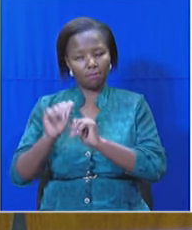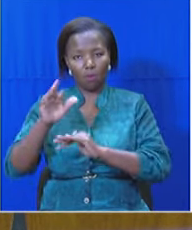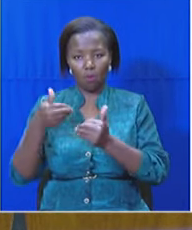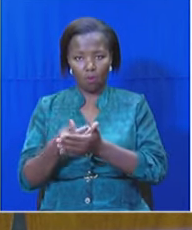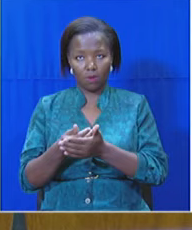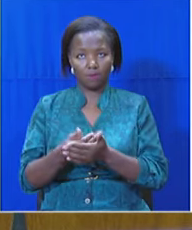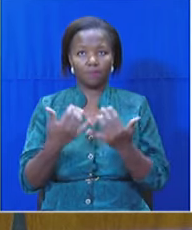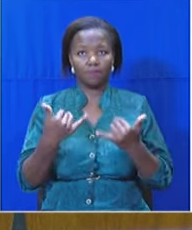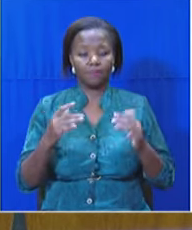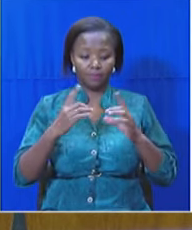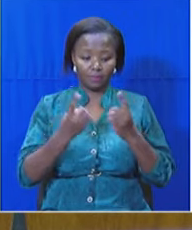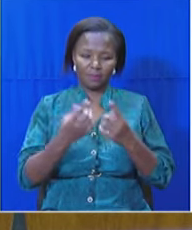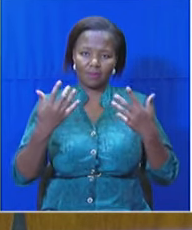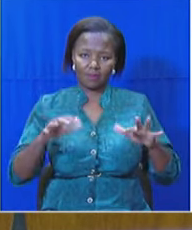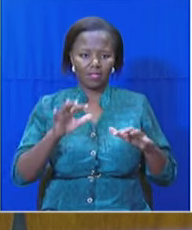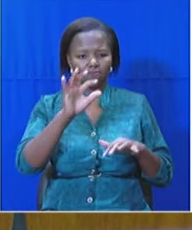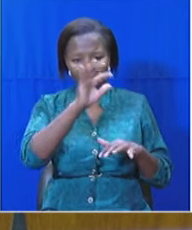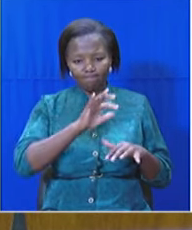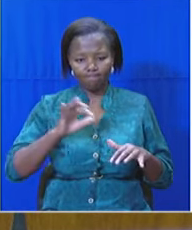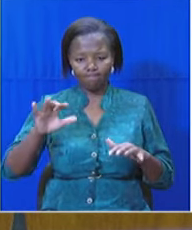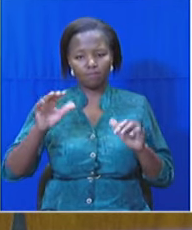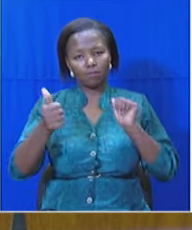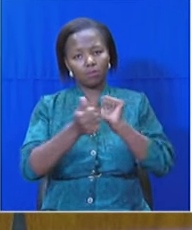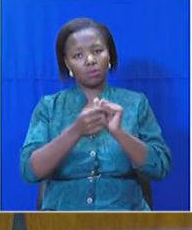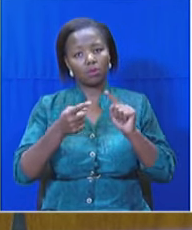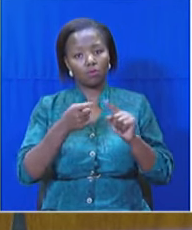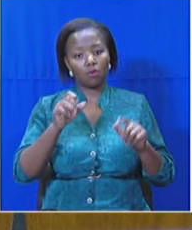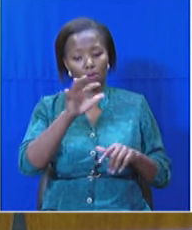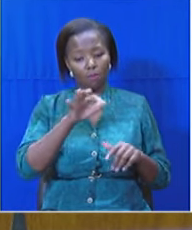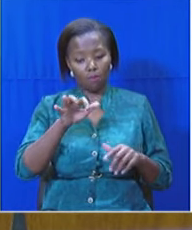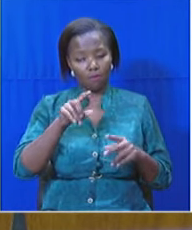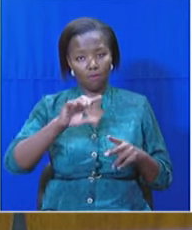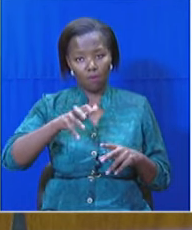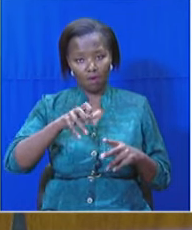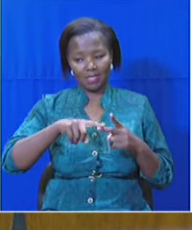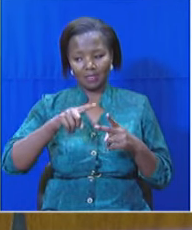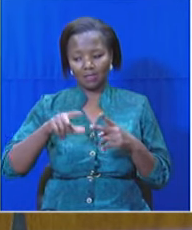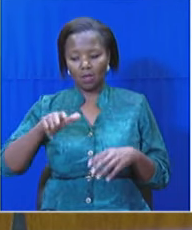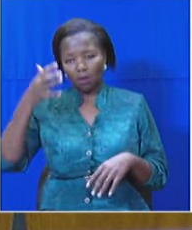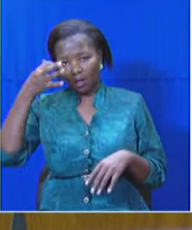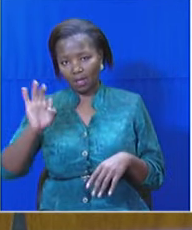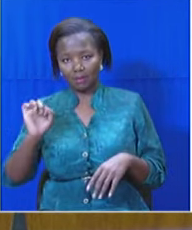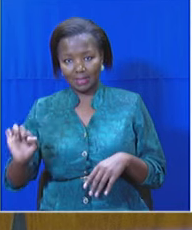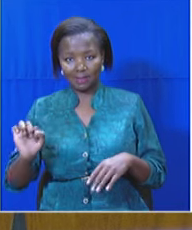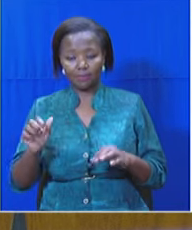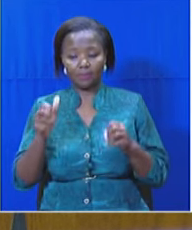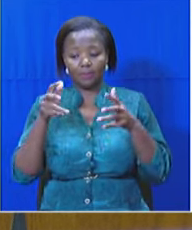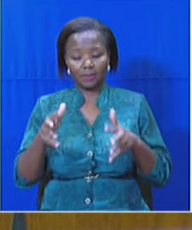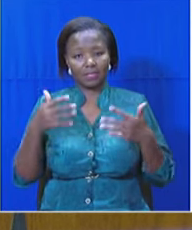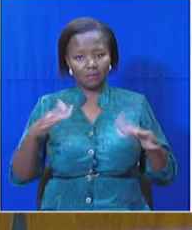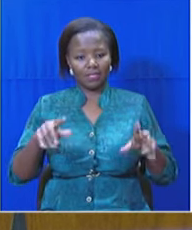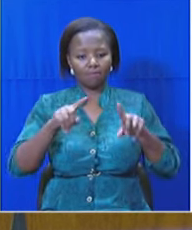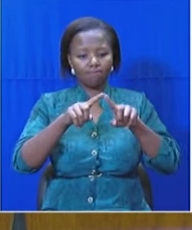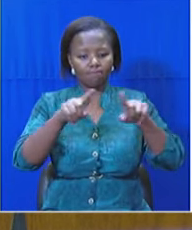consultative sessions with provincial and local government. As a result, these interaction sites have been